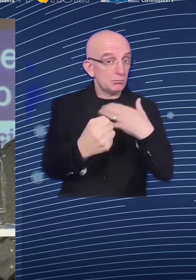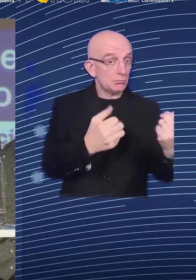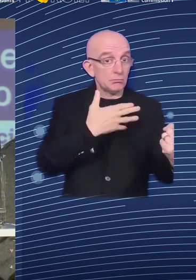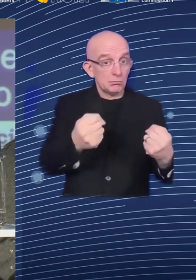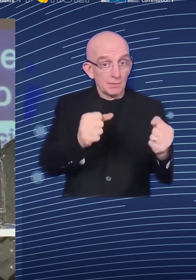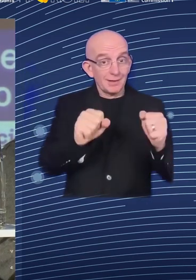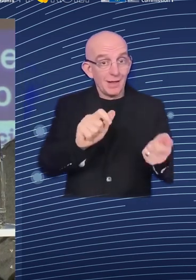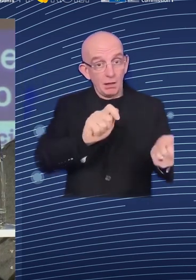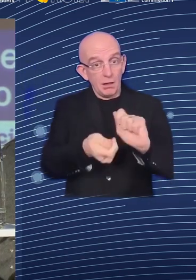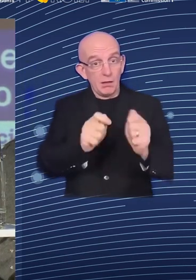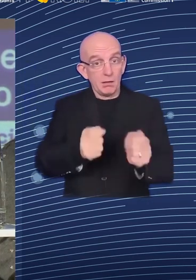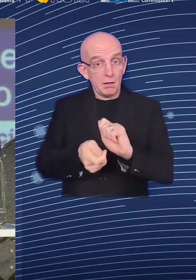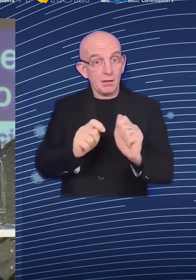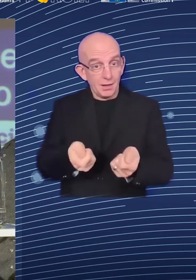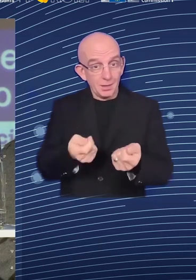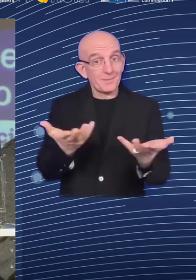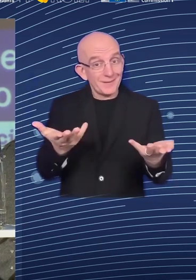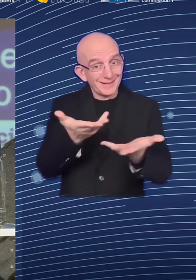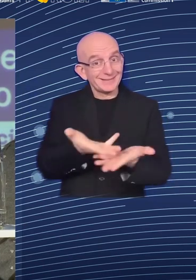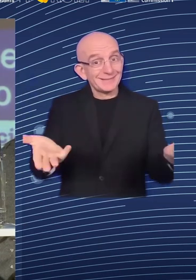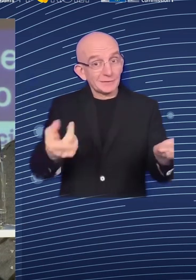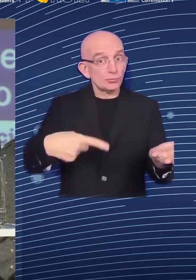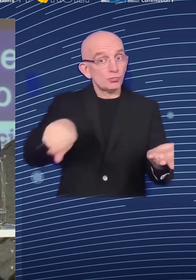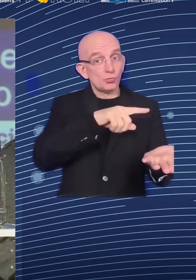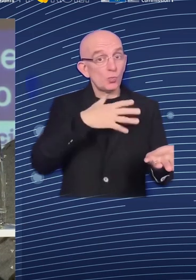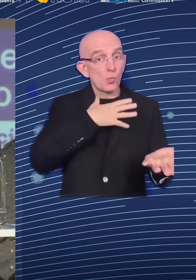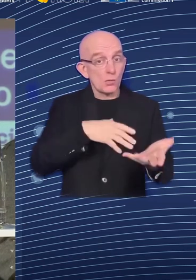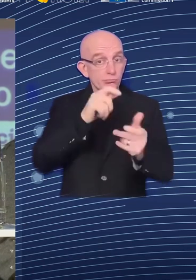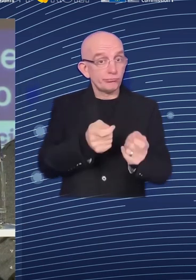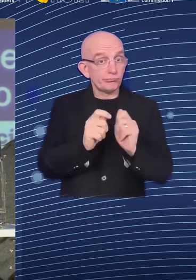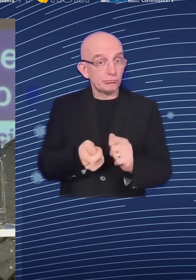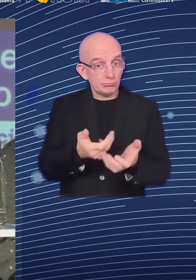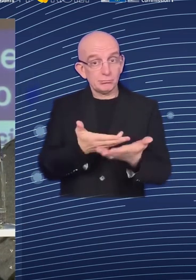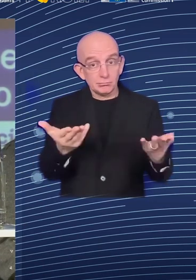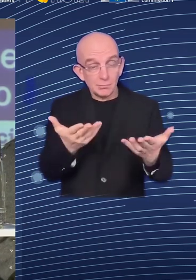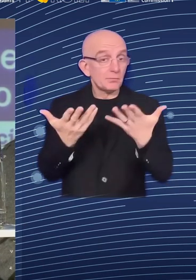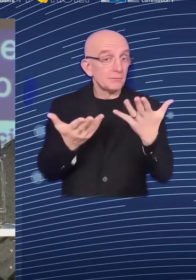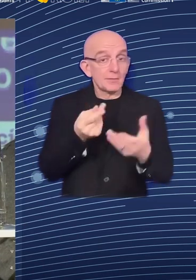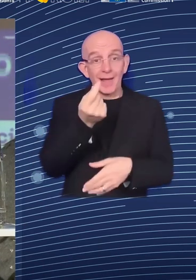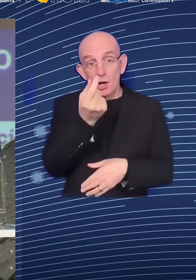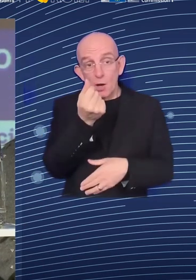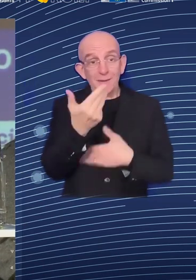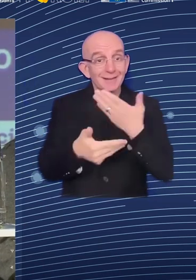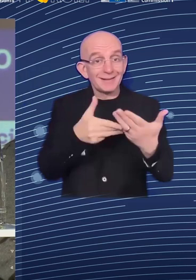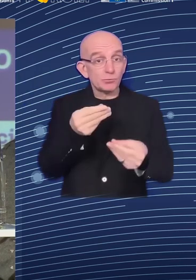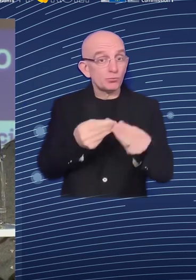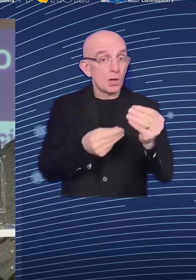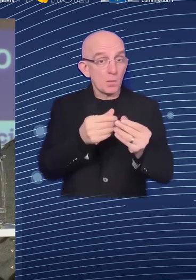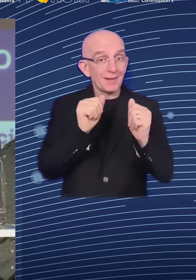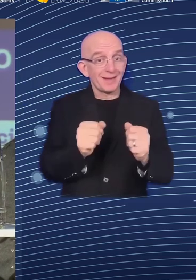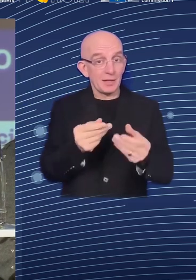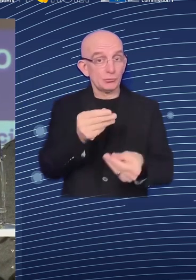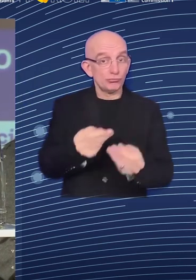are convinced that for economic purpose, for sovereignty,